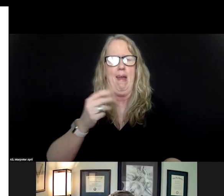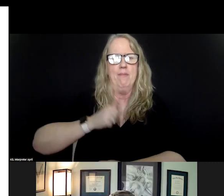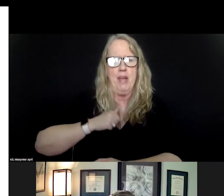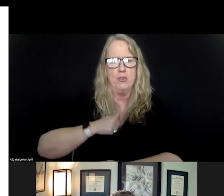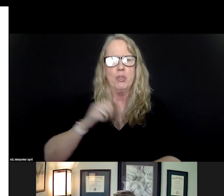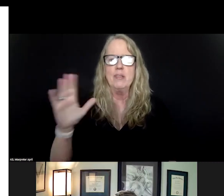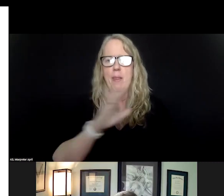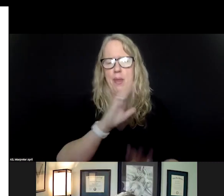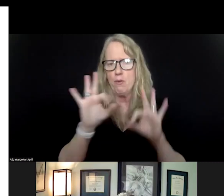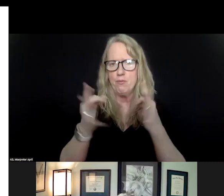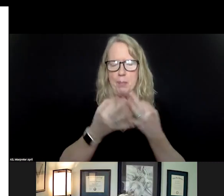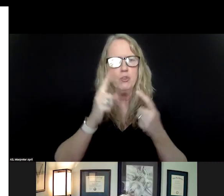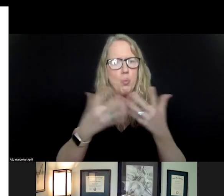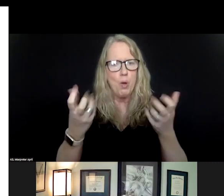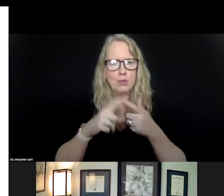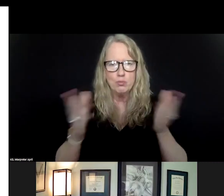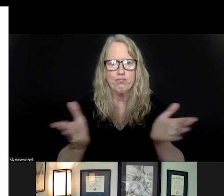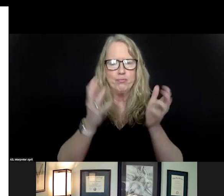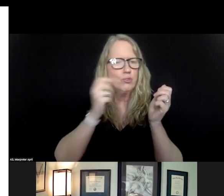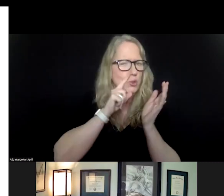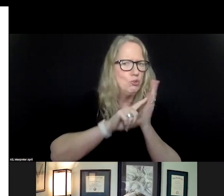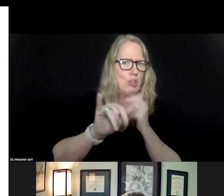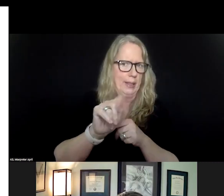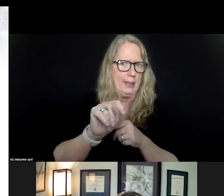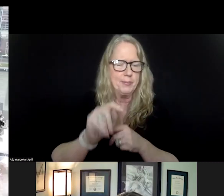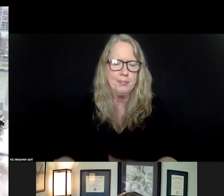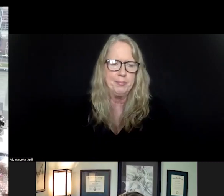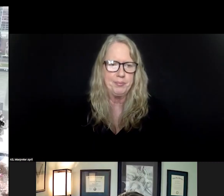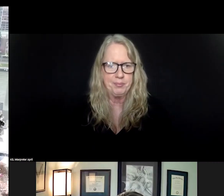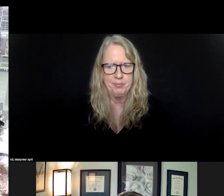their families. So encourage you all to check that out.